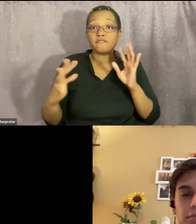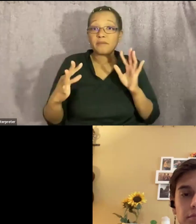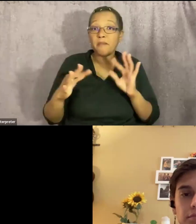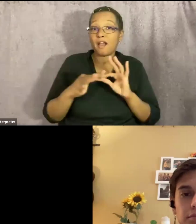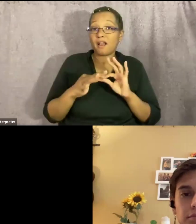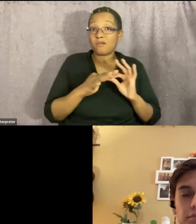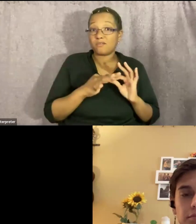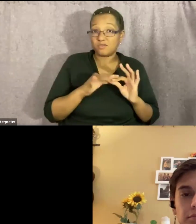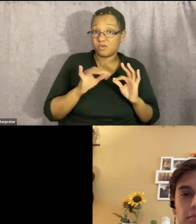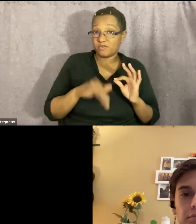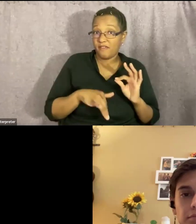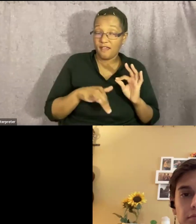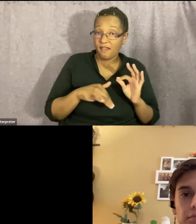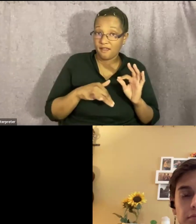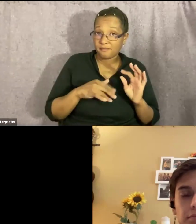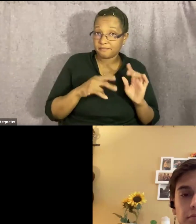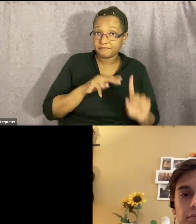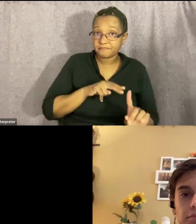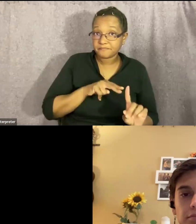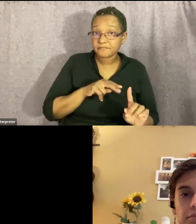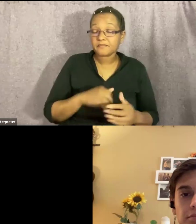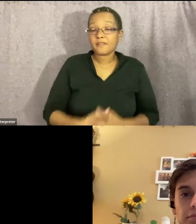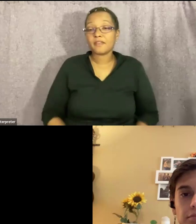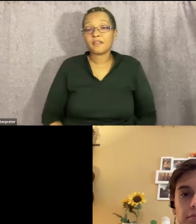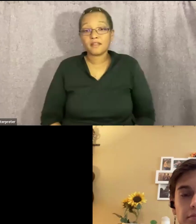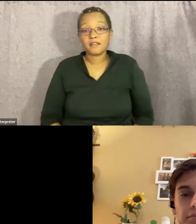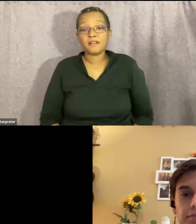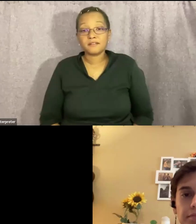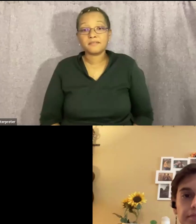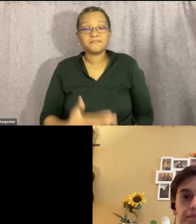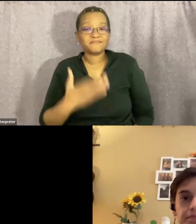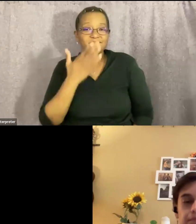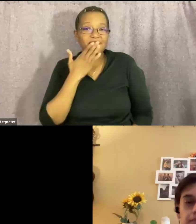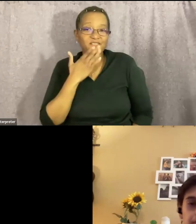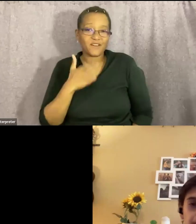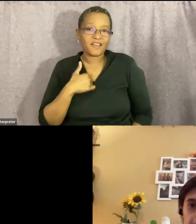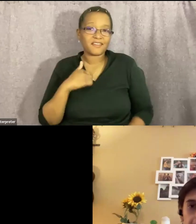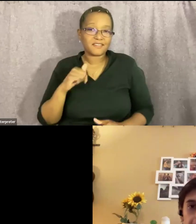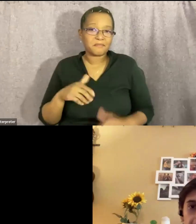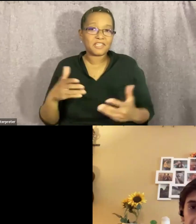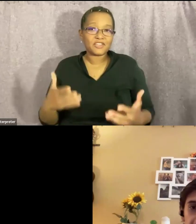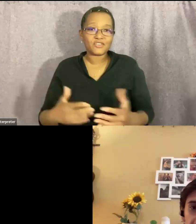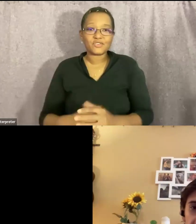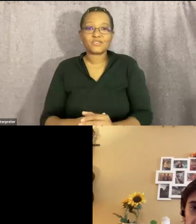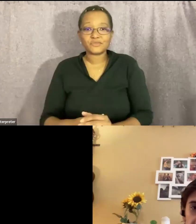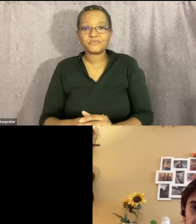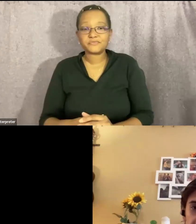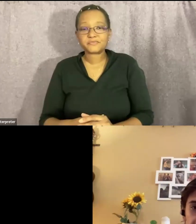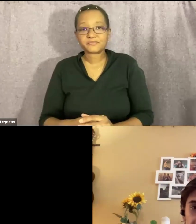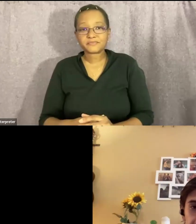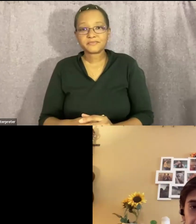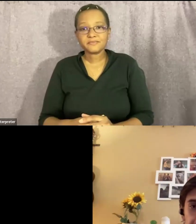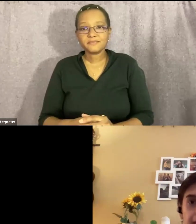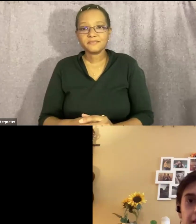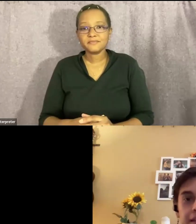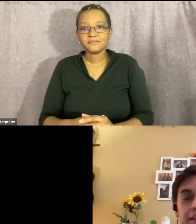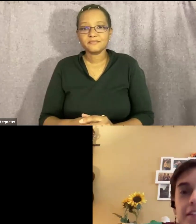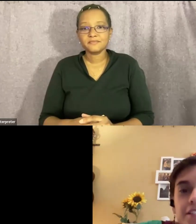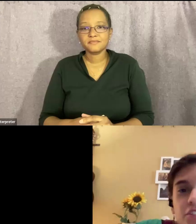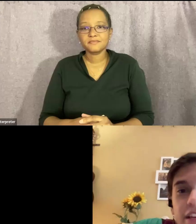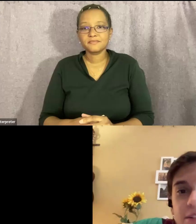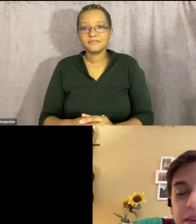grateful for this space and the resources to navigate increasing access in the discipline of spoken word poetry.